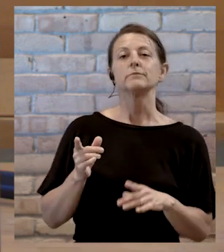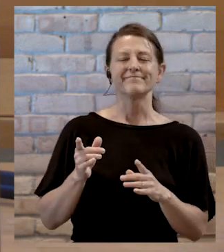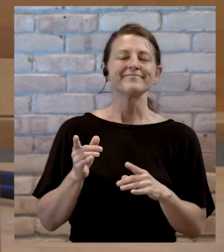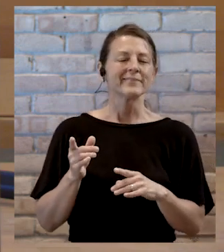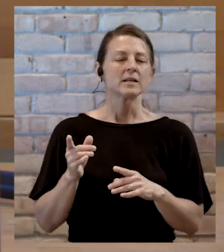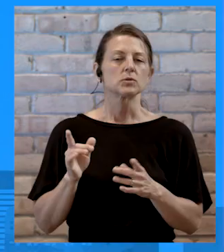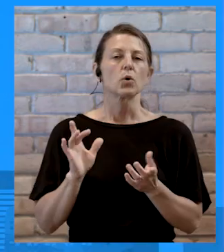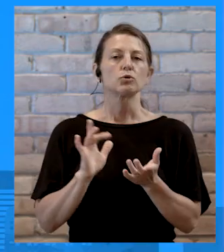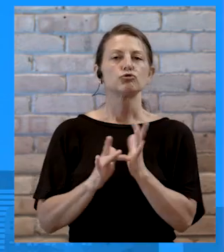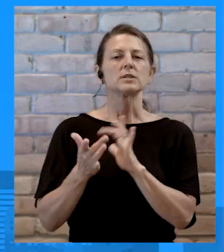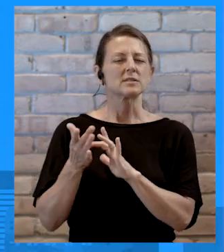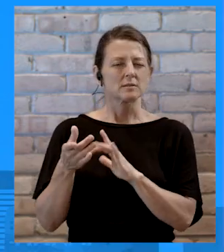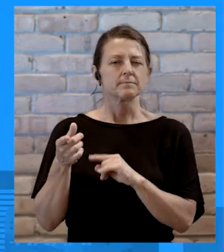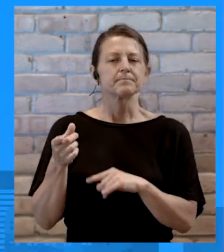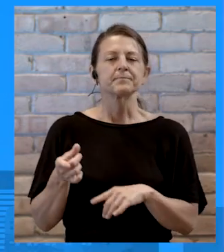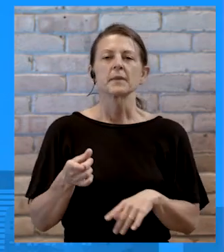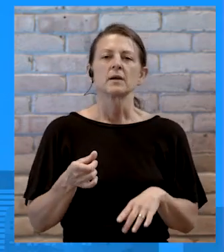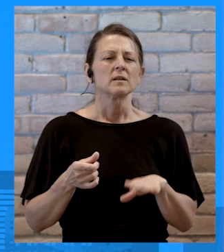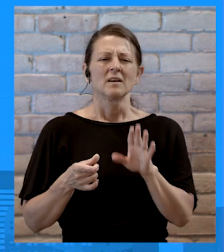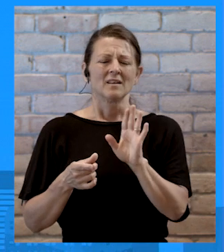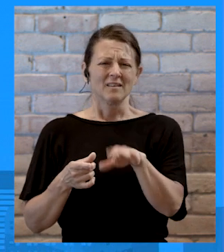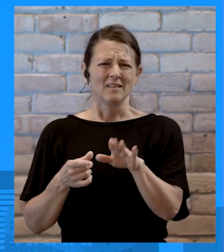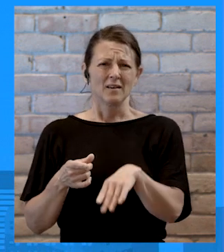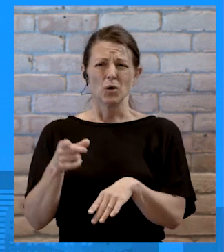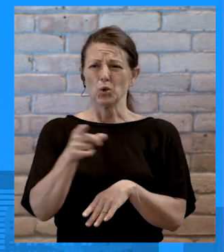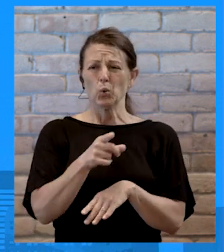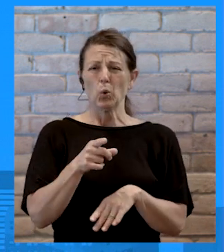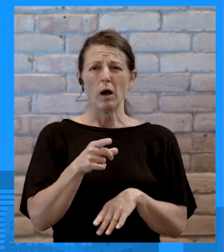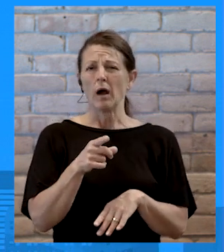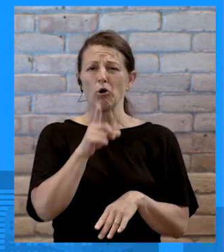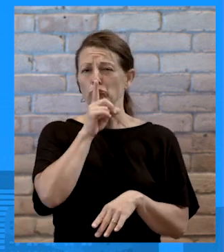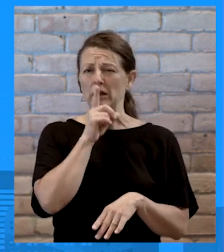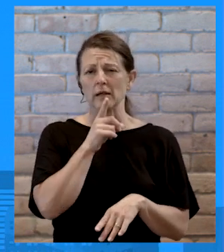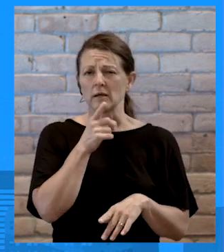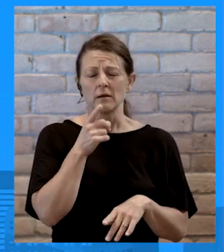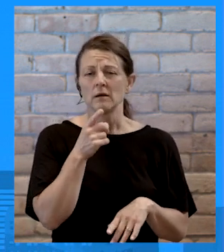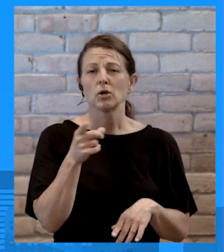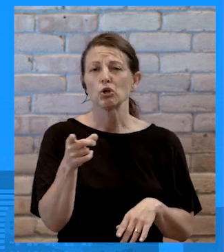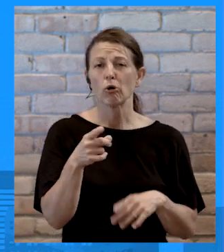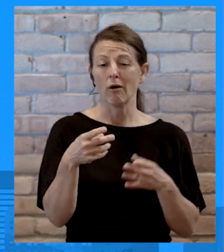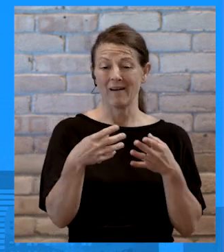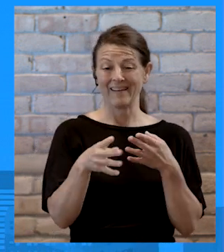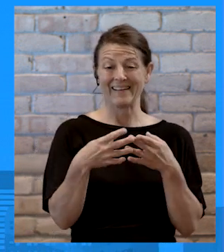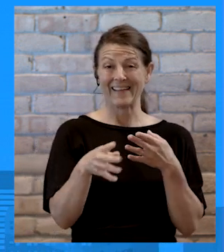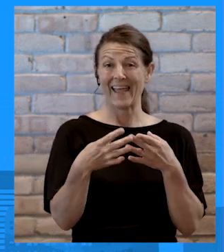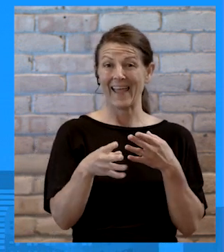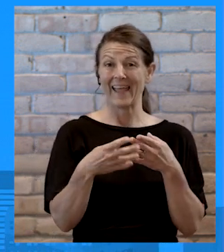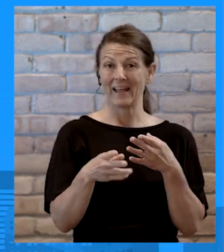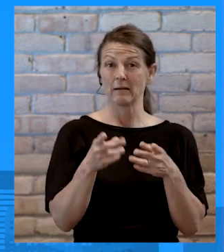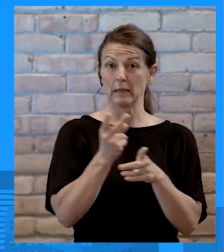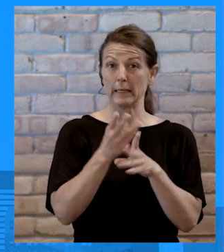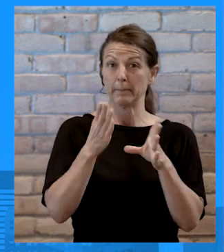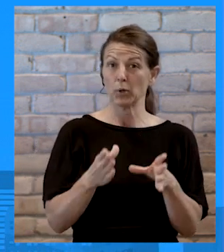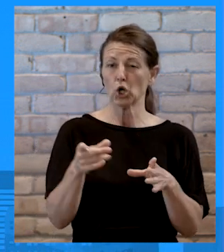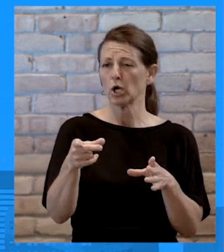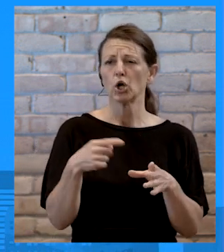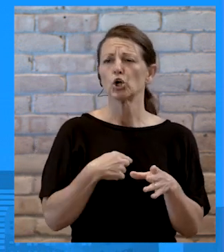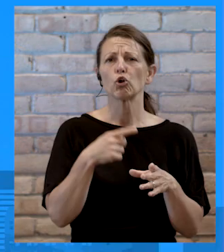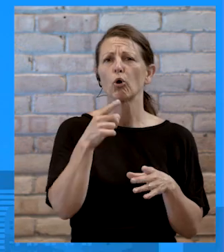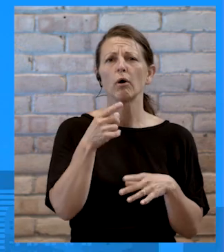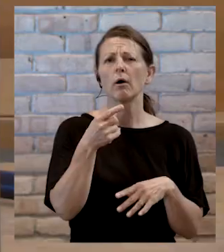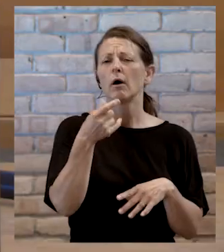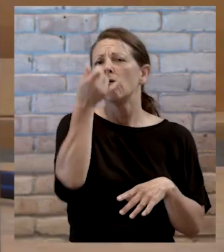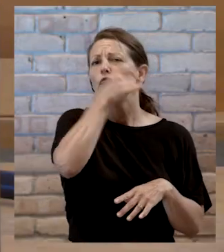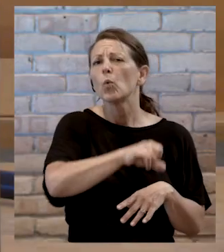he says that they are foolish gatekeepers because they don't know who to let in to the sheep pen. And they're